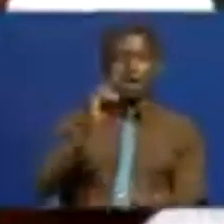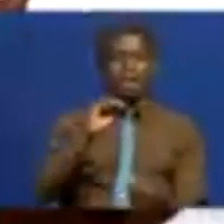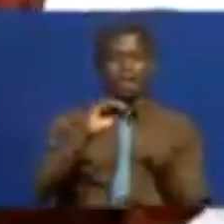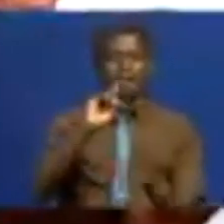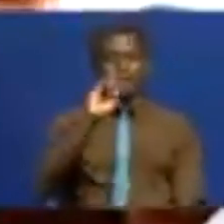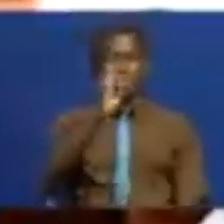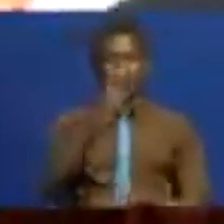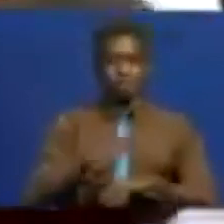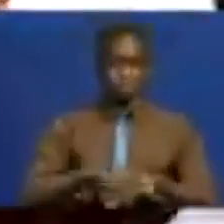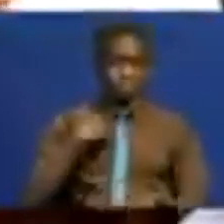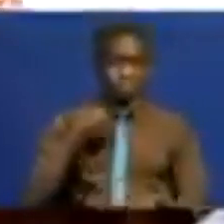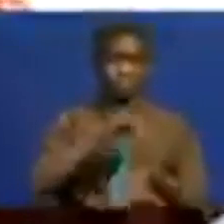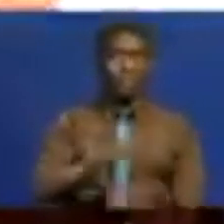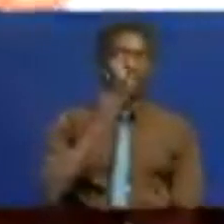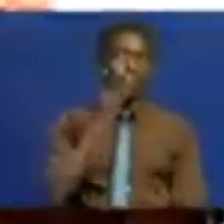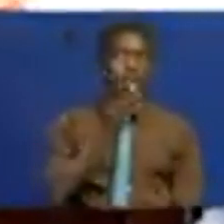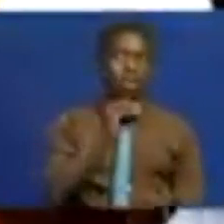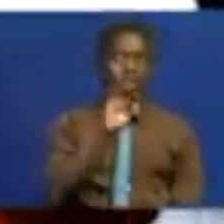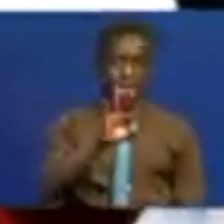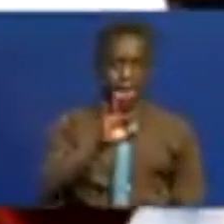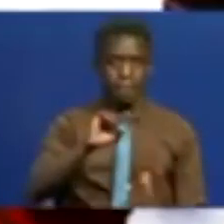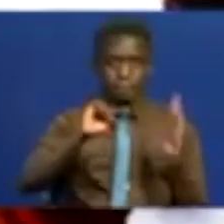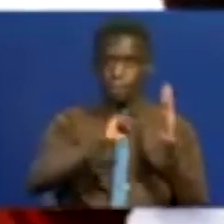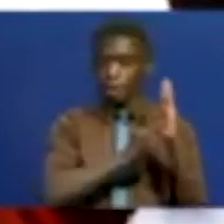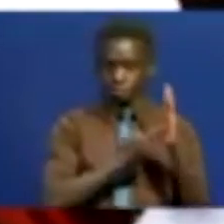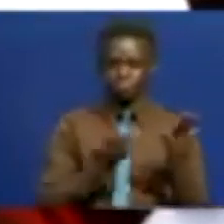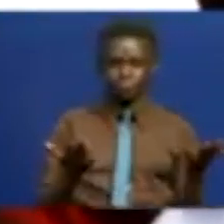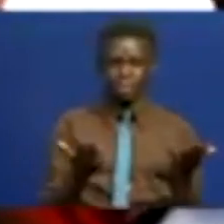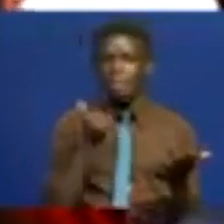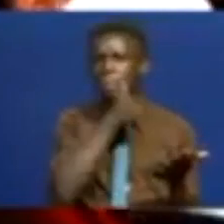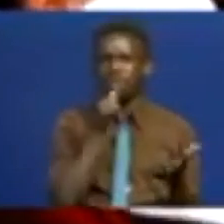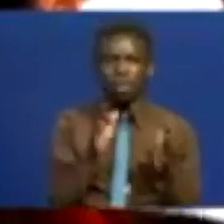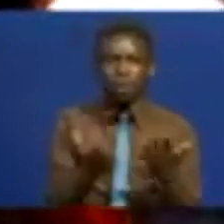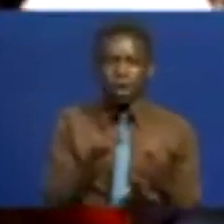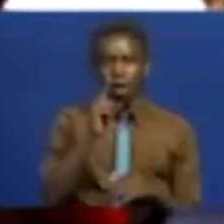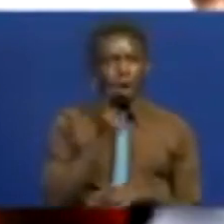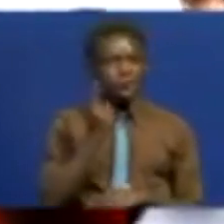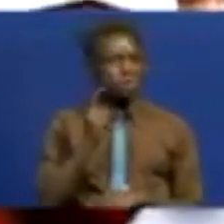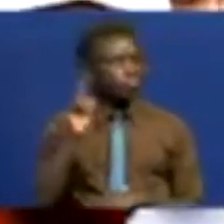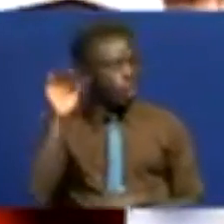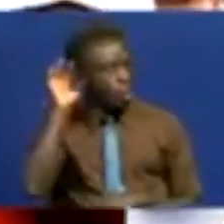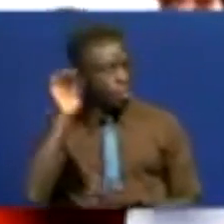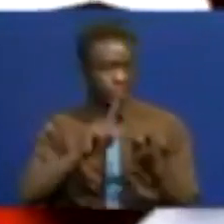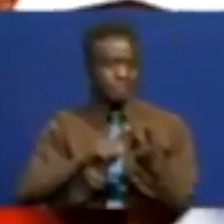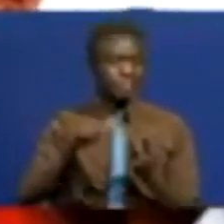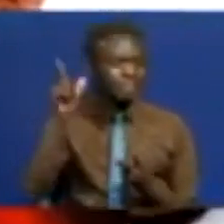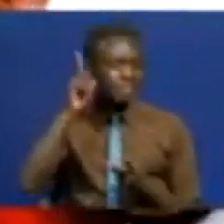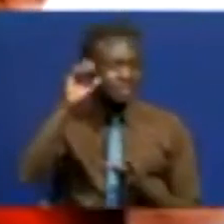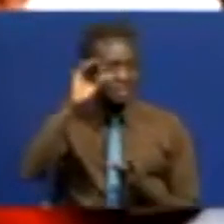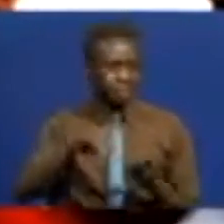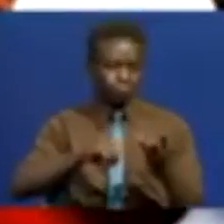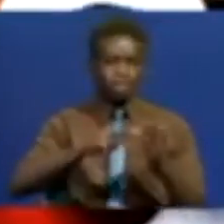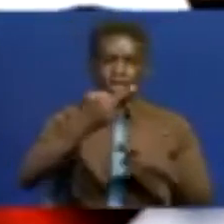I obtained 403 marks. The secret is just being obedient and listening to your teachers, doing some revision,